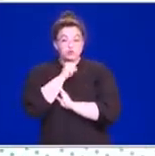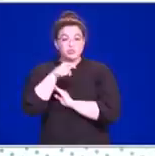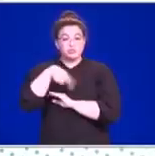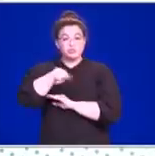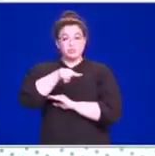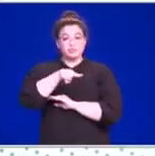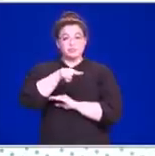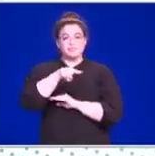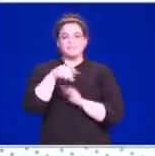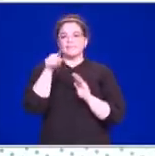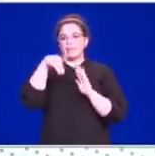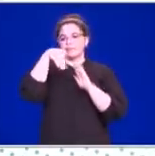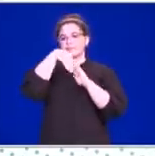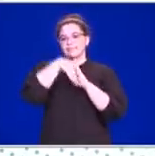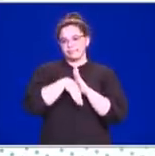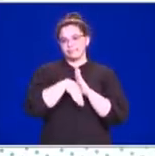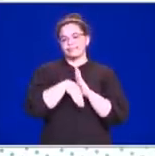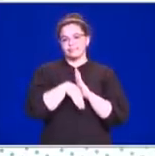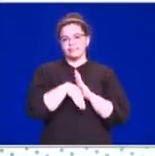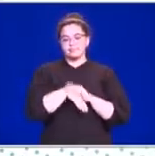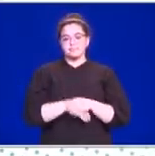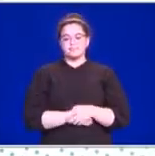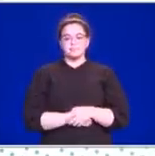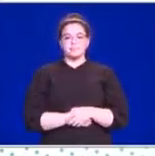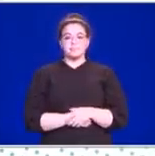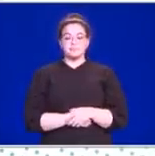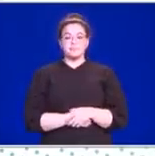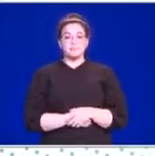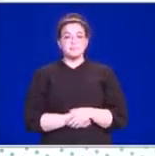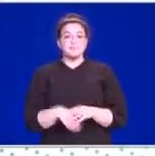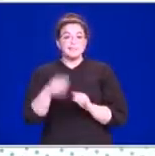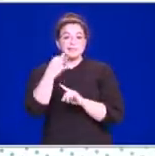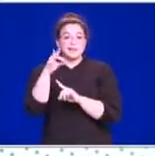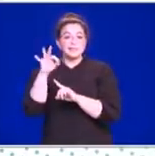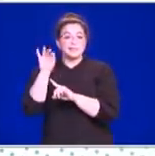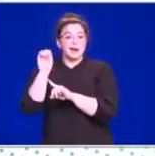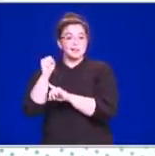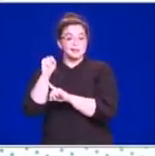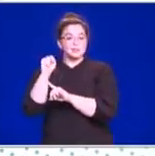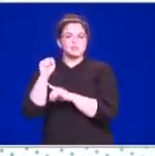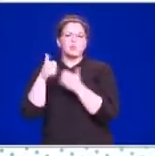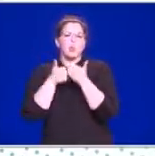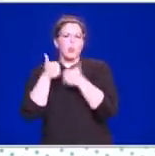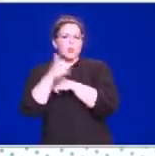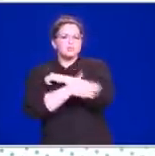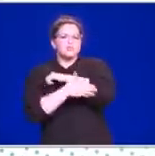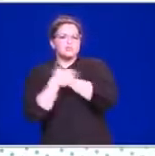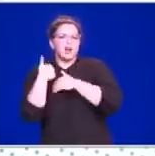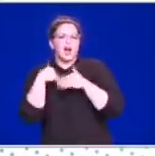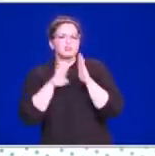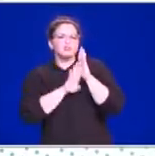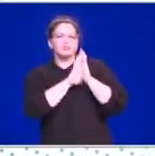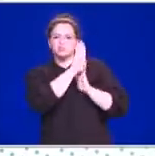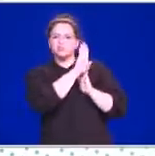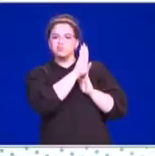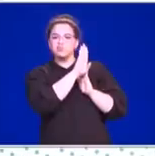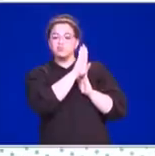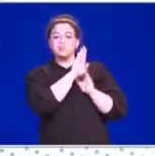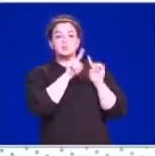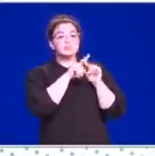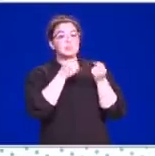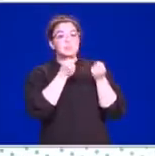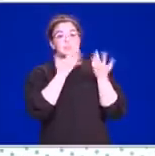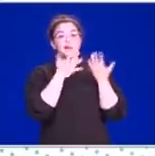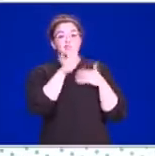hand, had population decline. In the 1990s, most counties had population growth, and many were